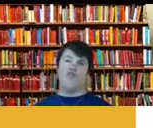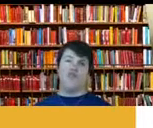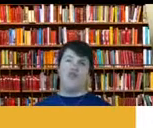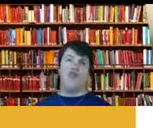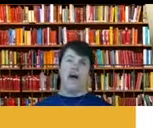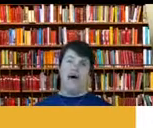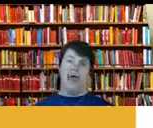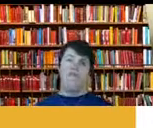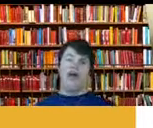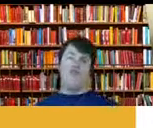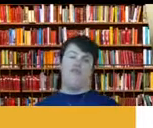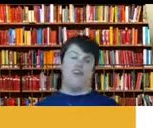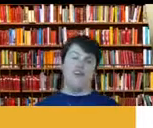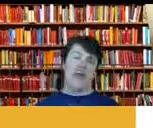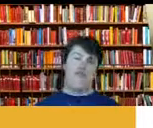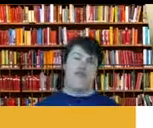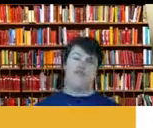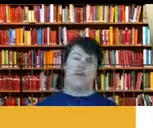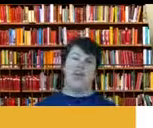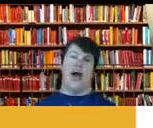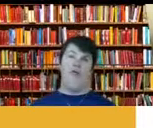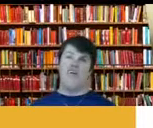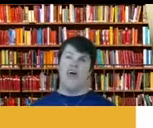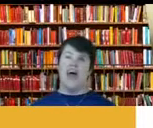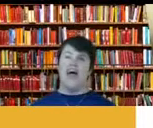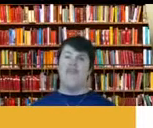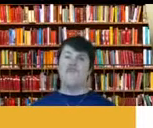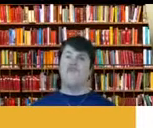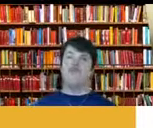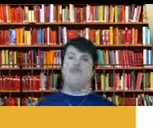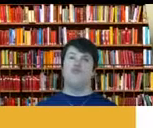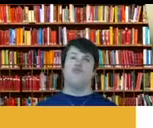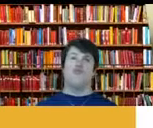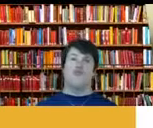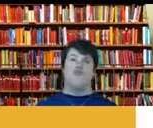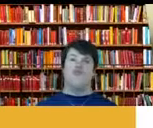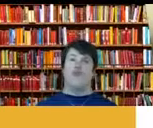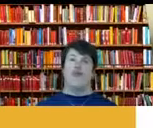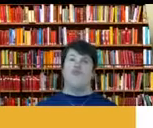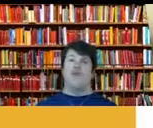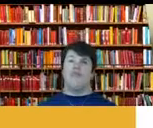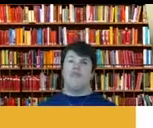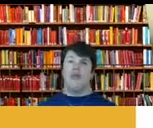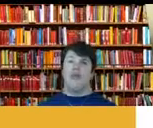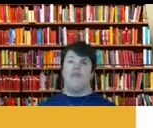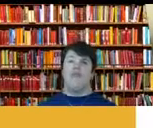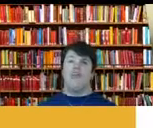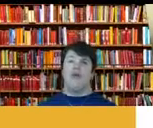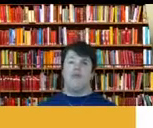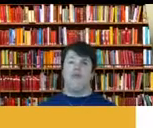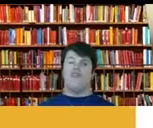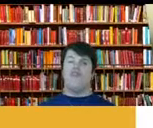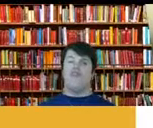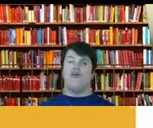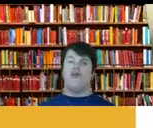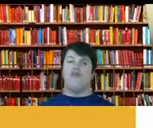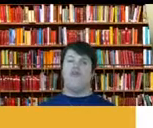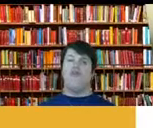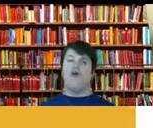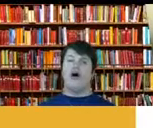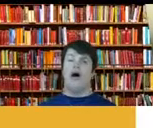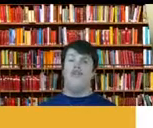there's a student and a rabbi, and they're sitting together in a study house, and this student, for whatever reason, needs to hear the